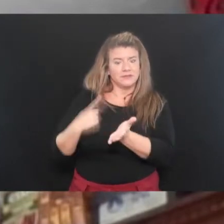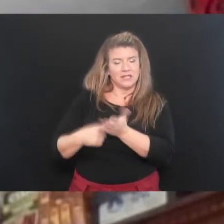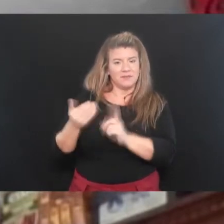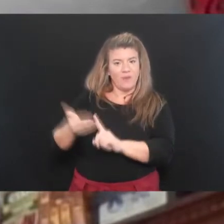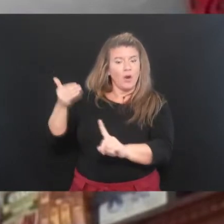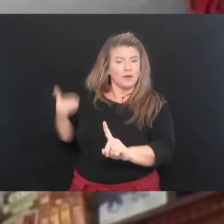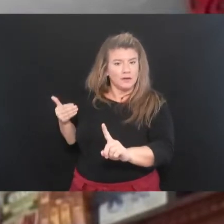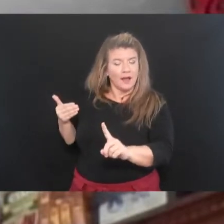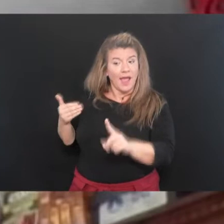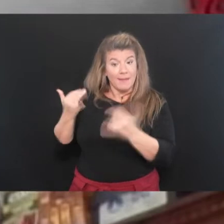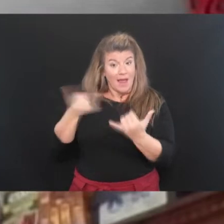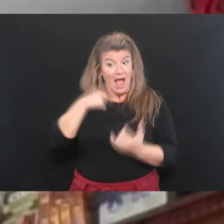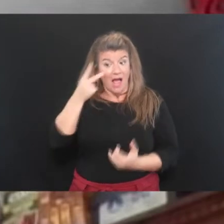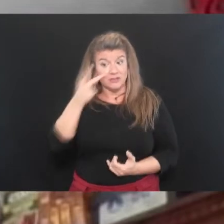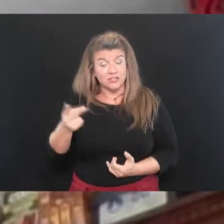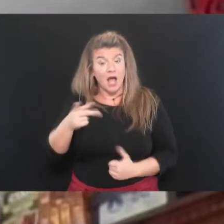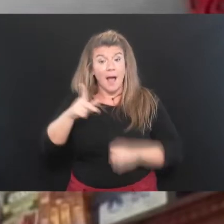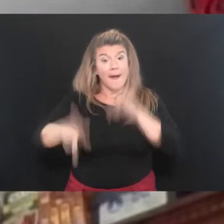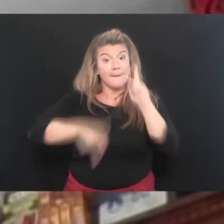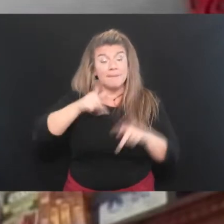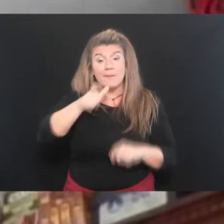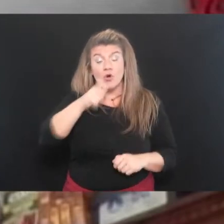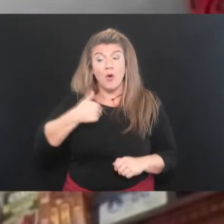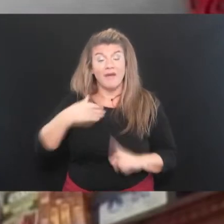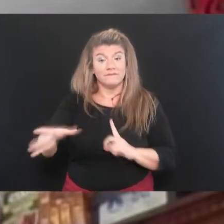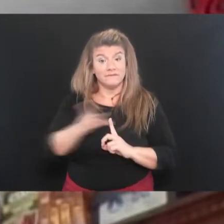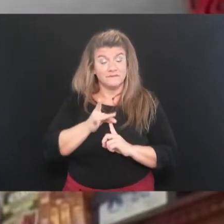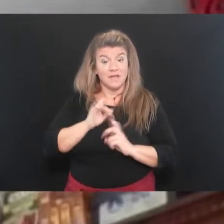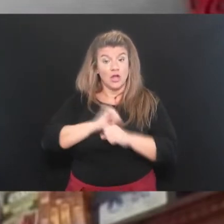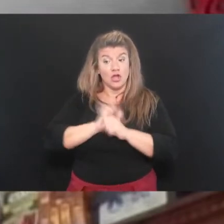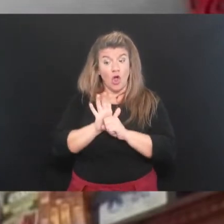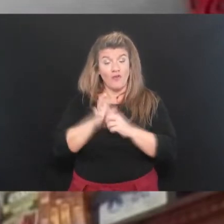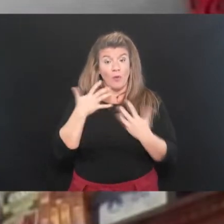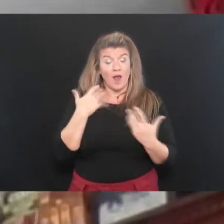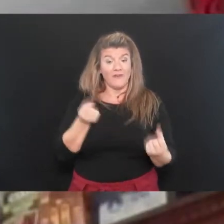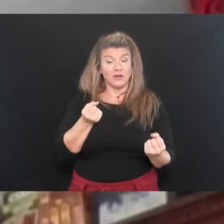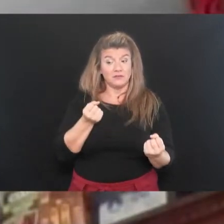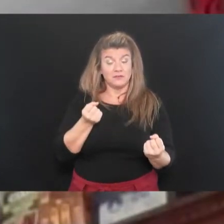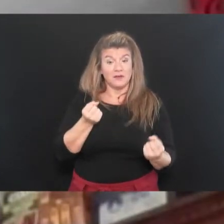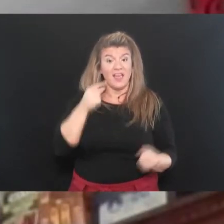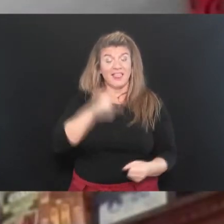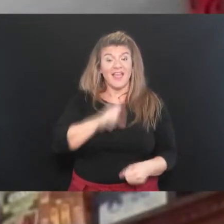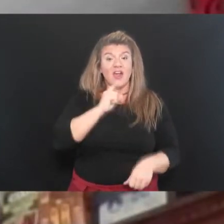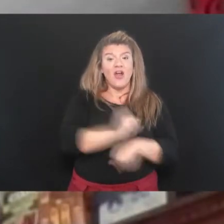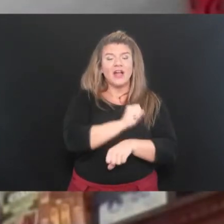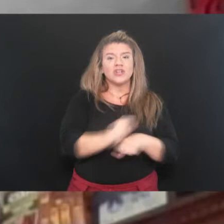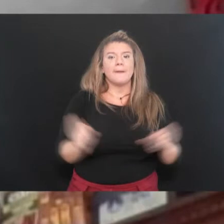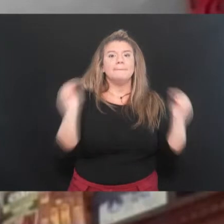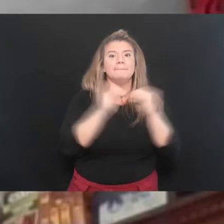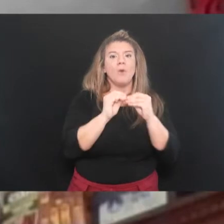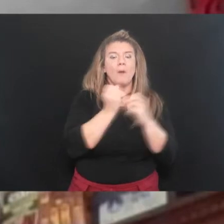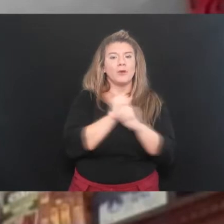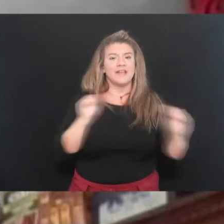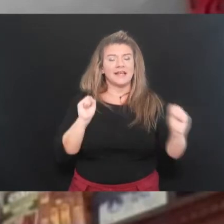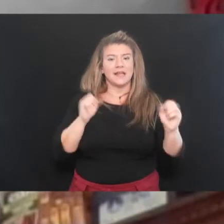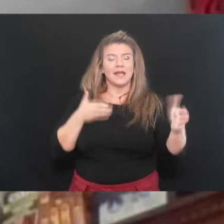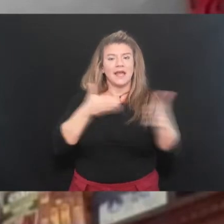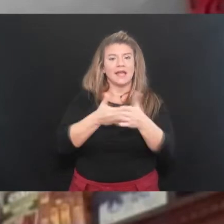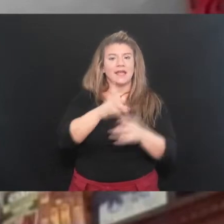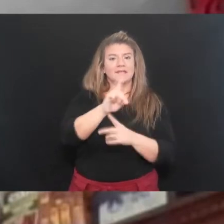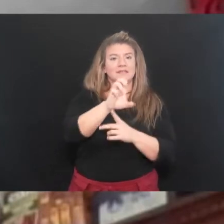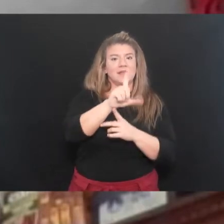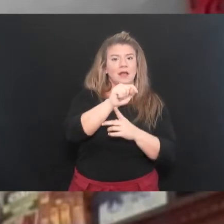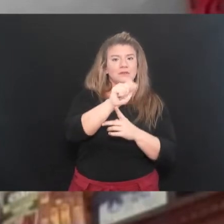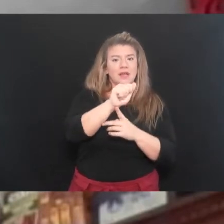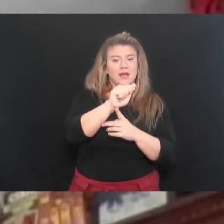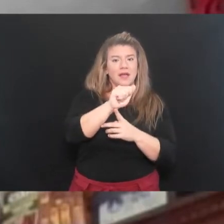that people who've had COVID and recovered are actually more protected against Delta than people who have